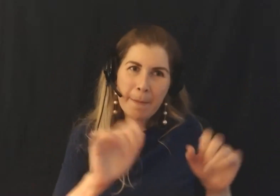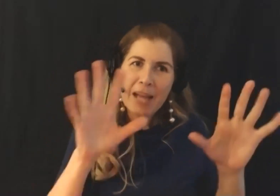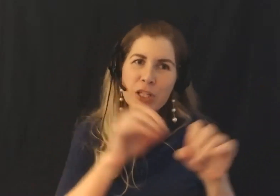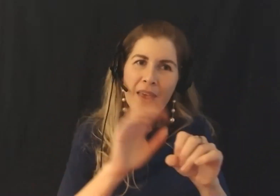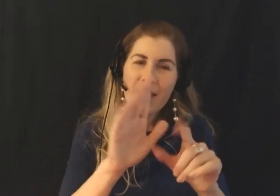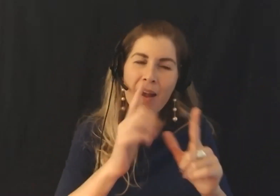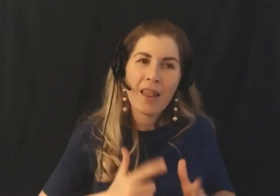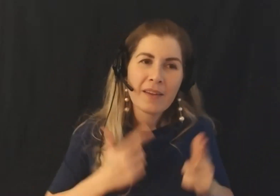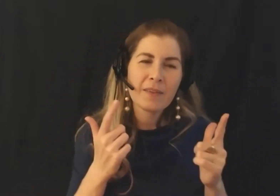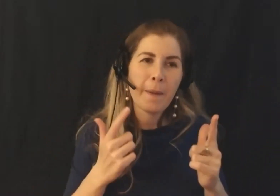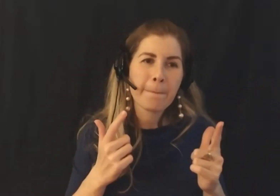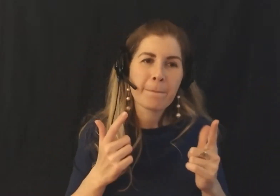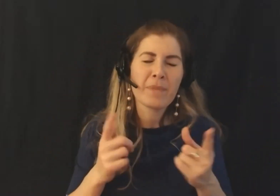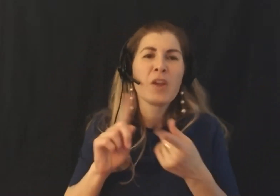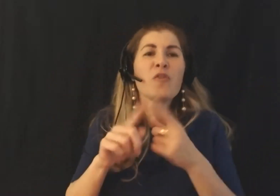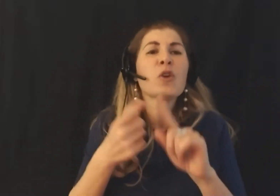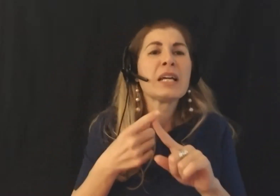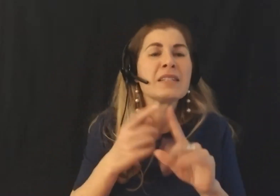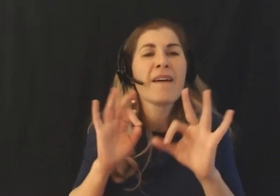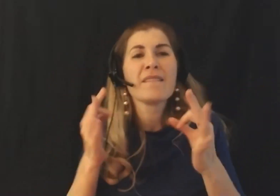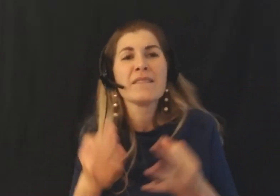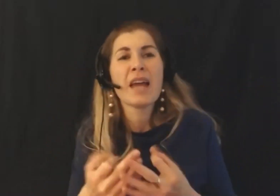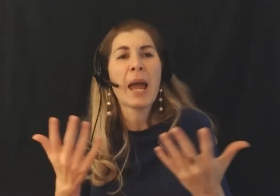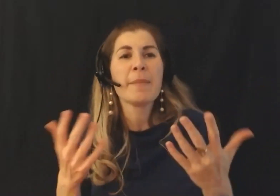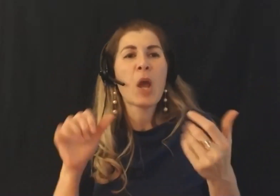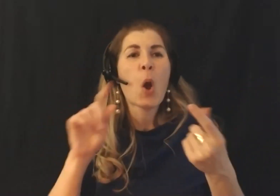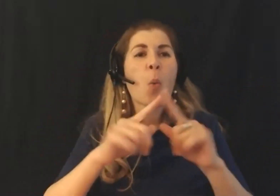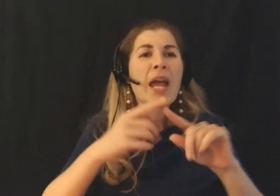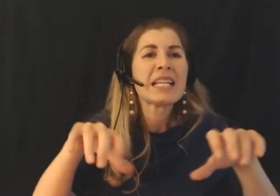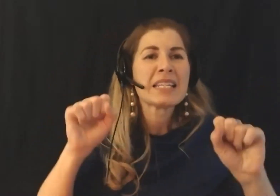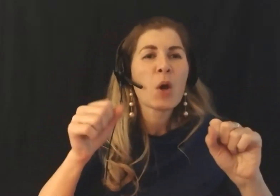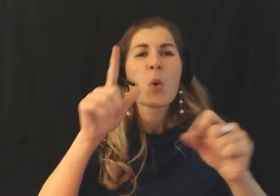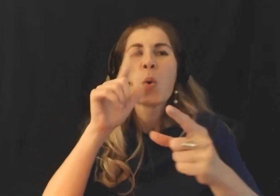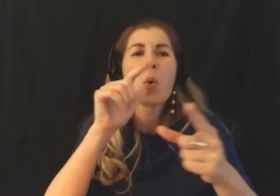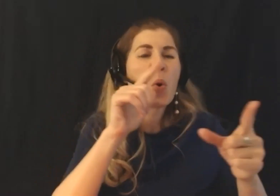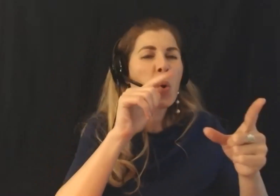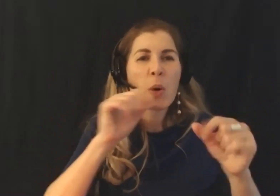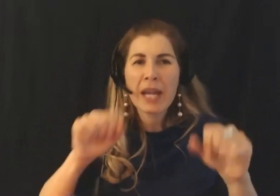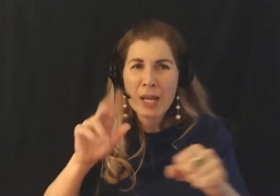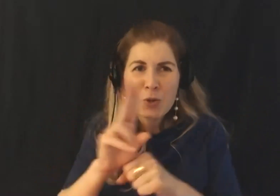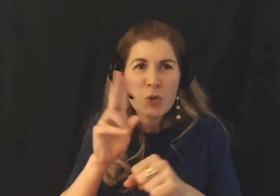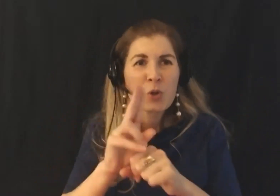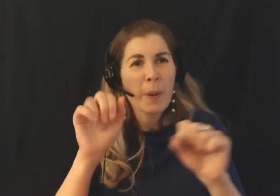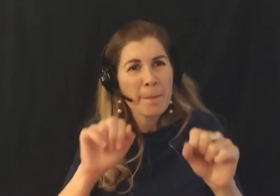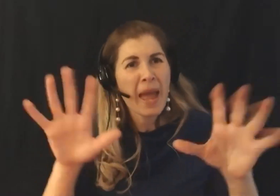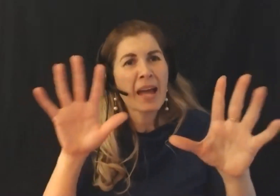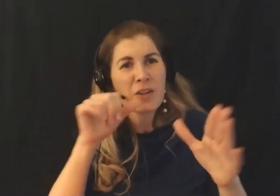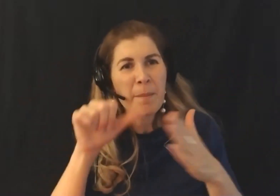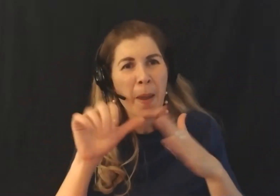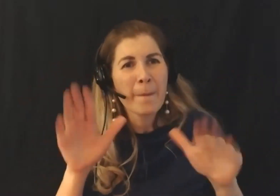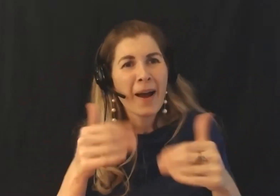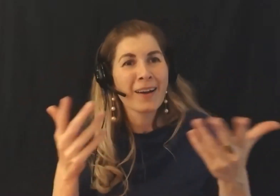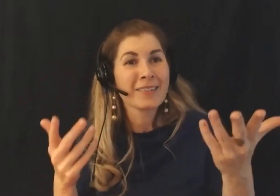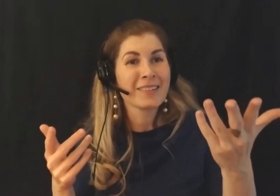life. Friends, families, acquaintances, who couldn't use a magic